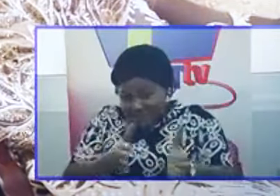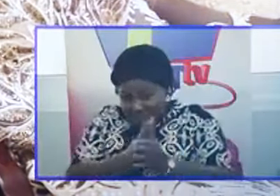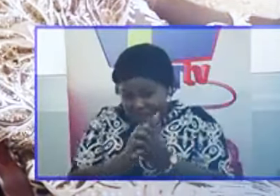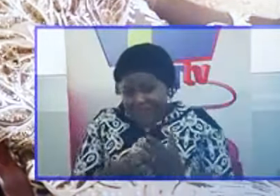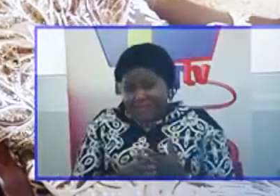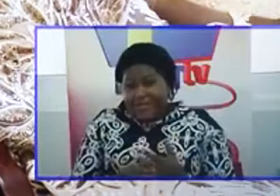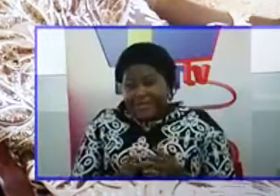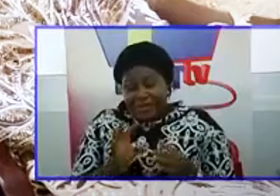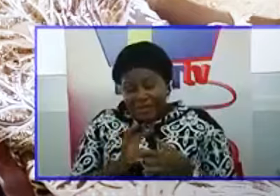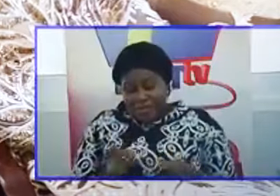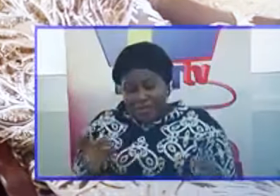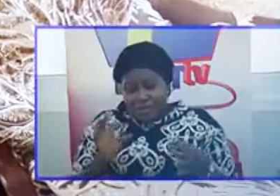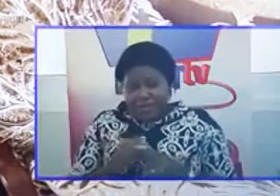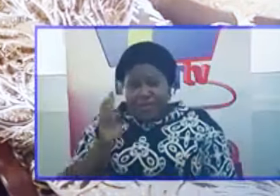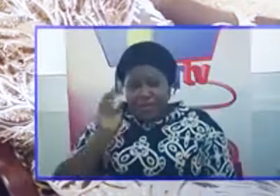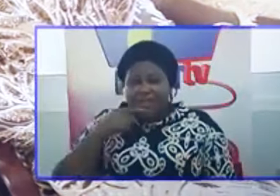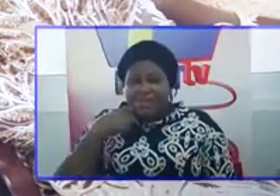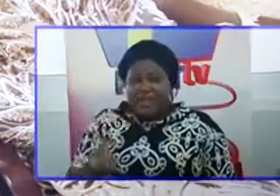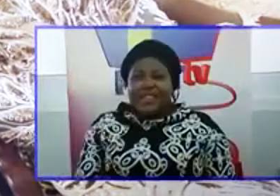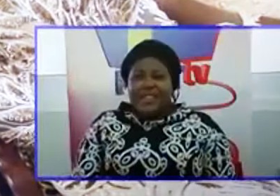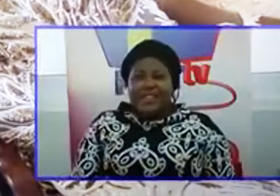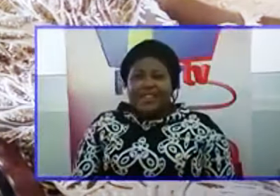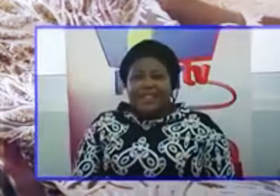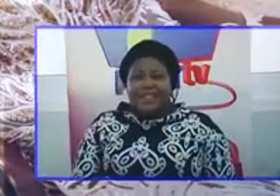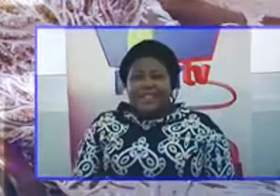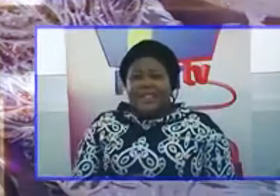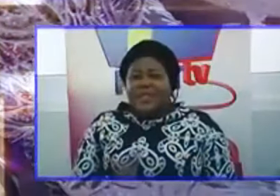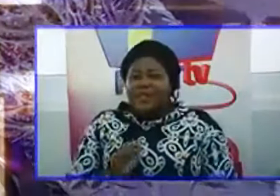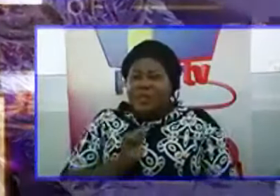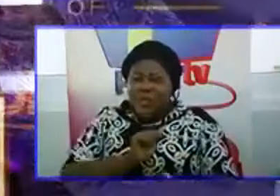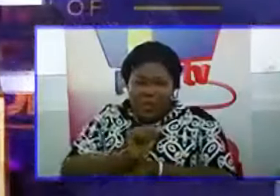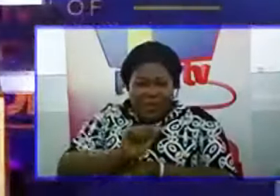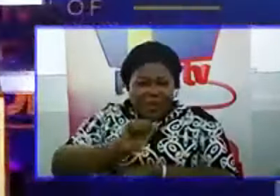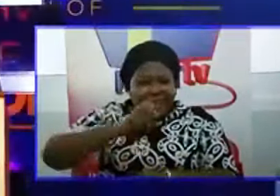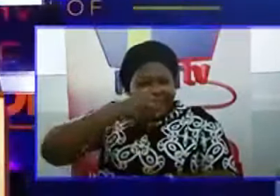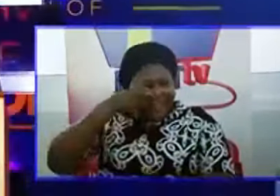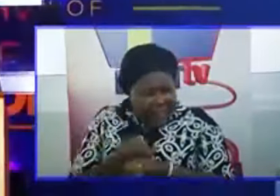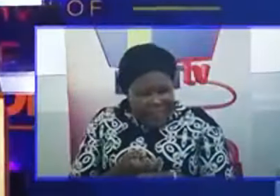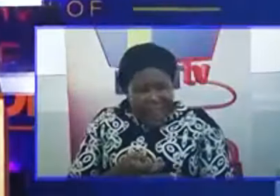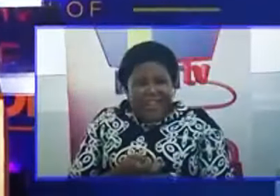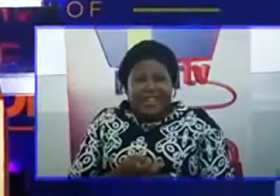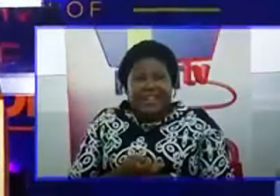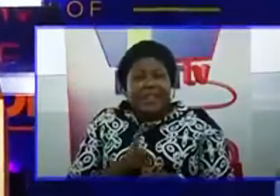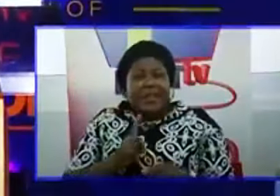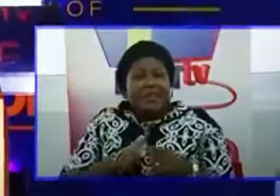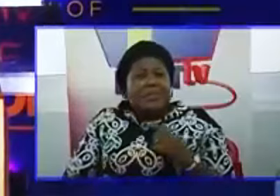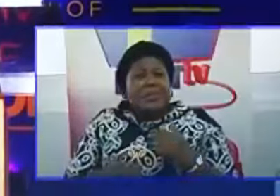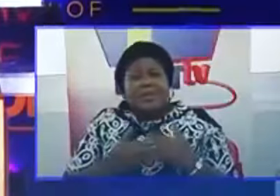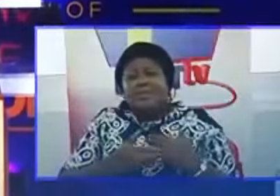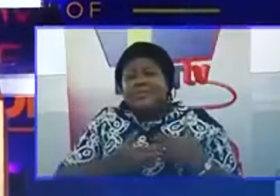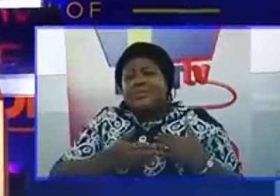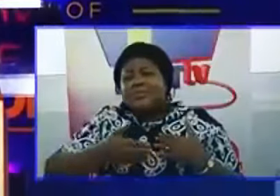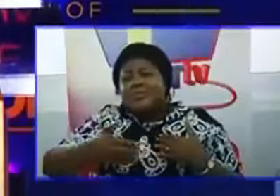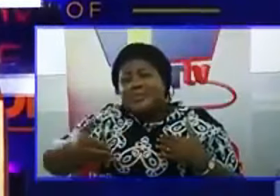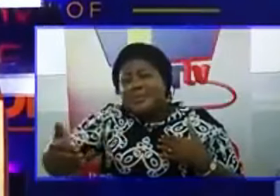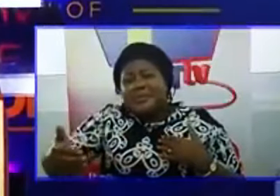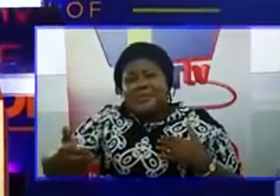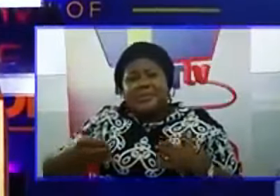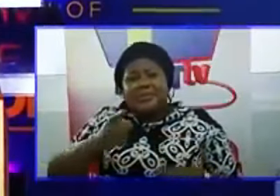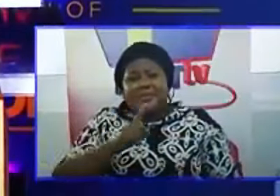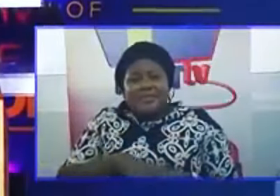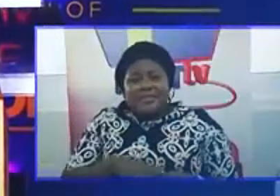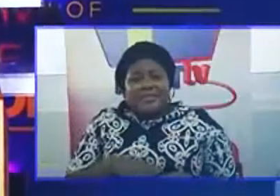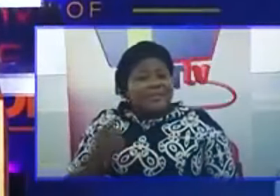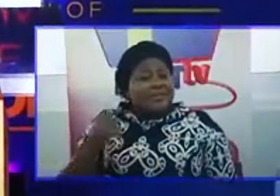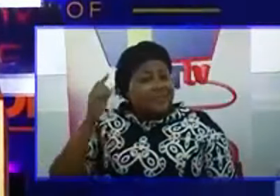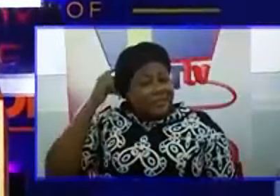he will tell you how hard he has worked to keep his shape. But at a point in time, even combing the hair, the more you